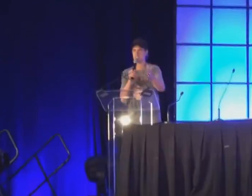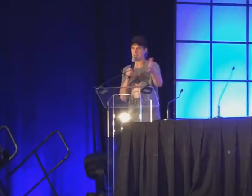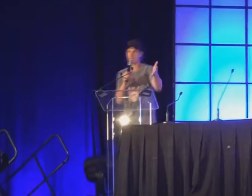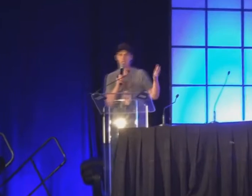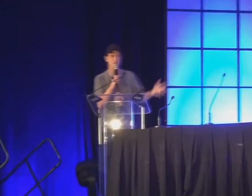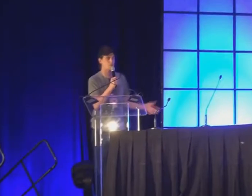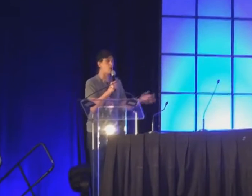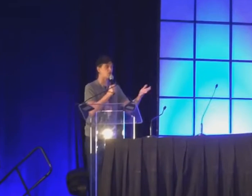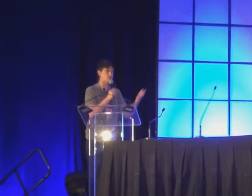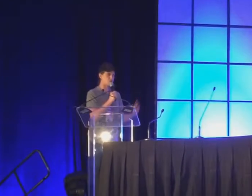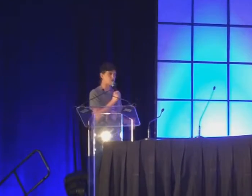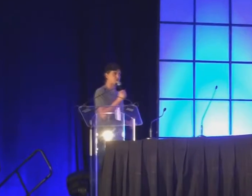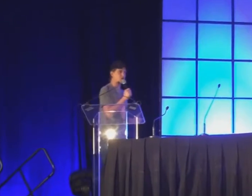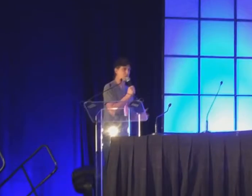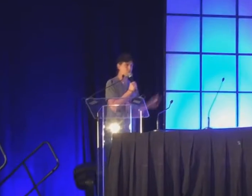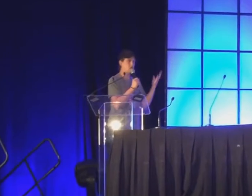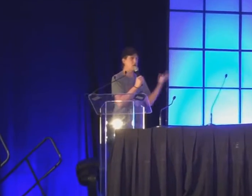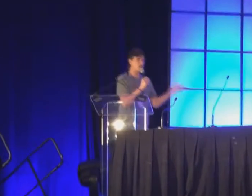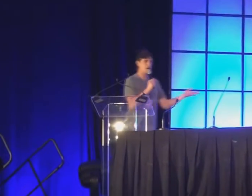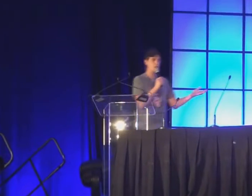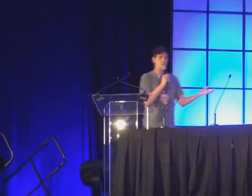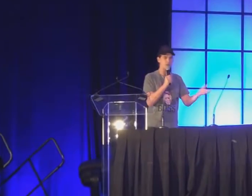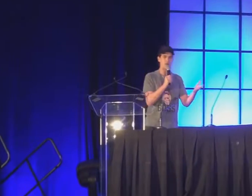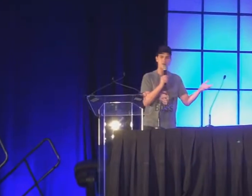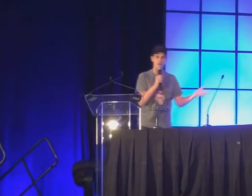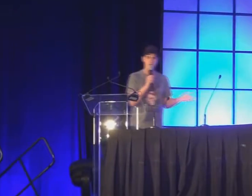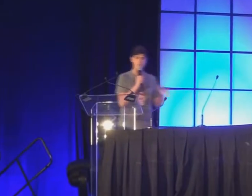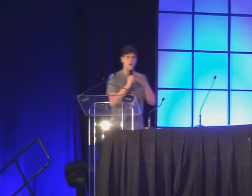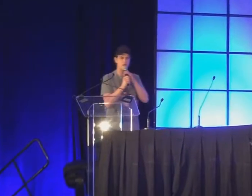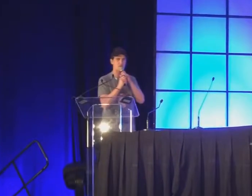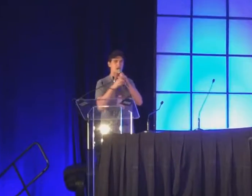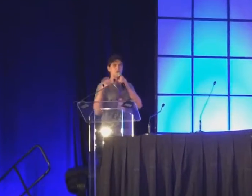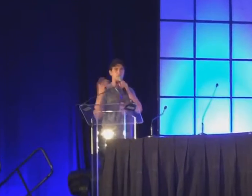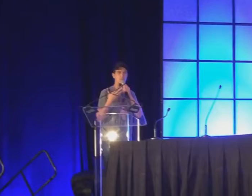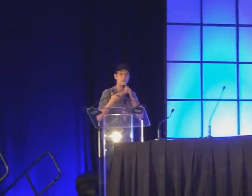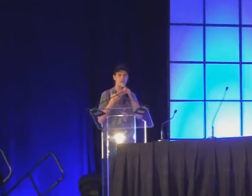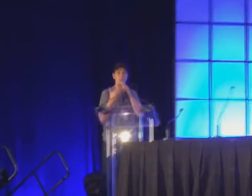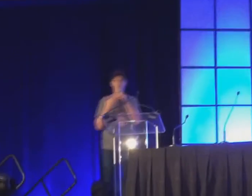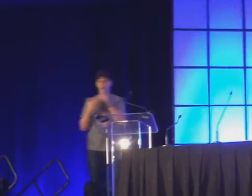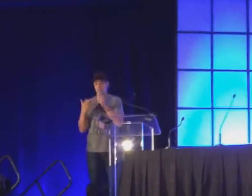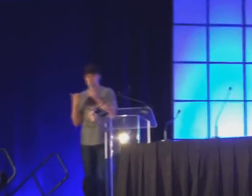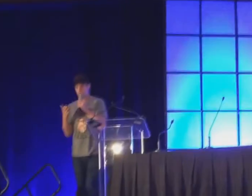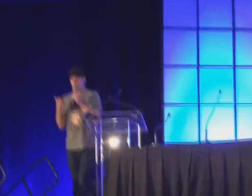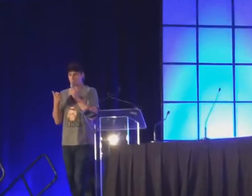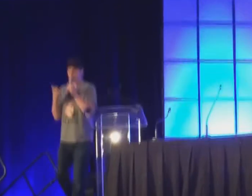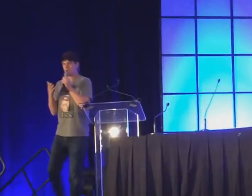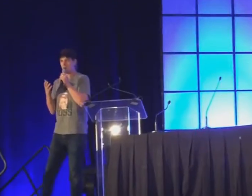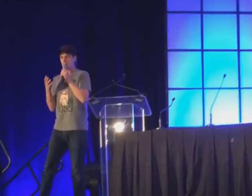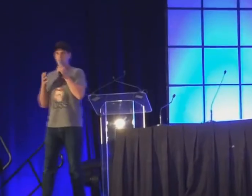got to meet Stan Lee and Mallrats for the first time, which, that's how Kevin and I became